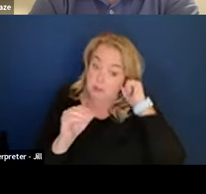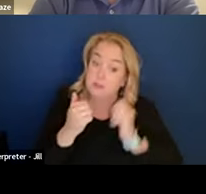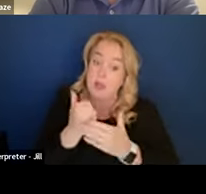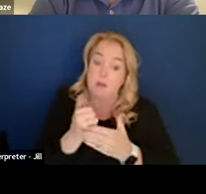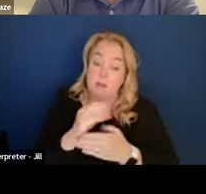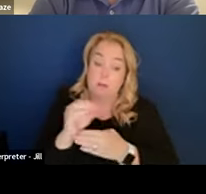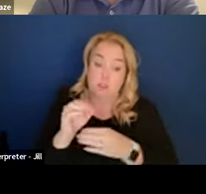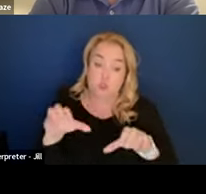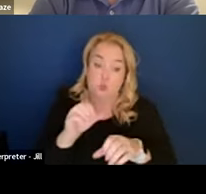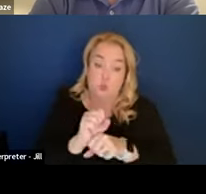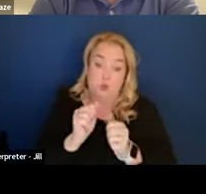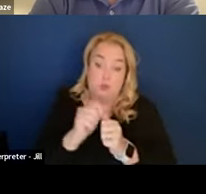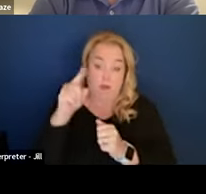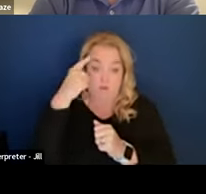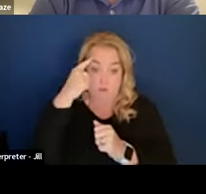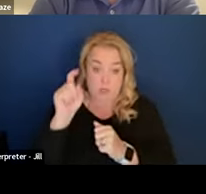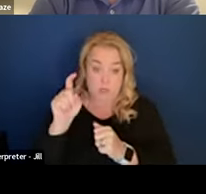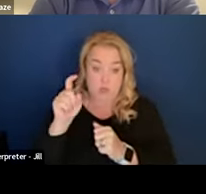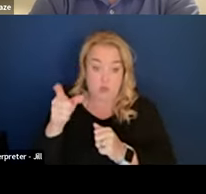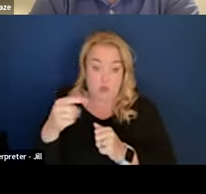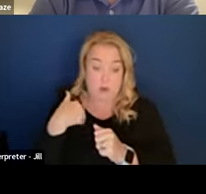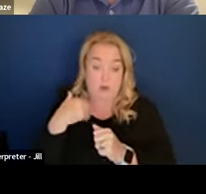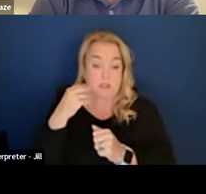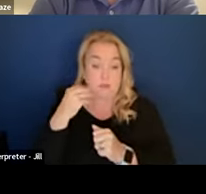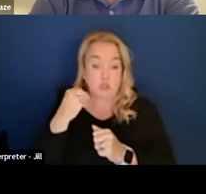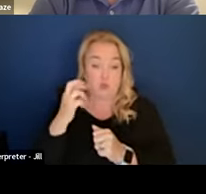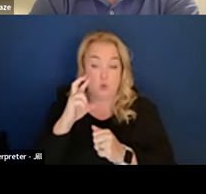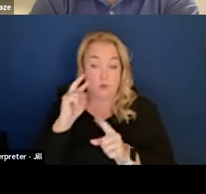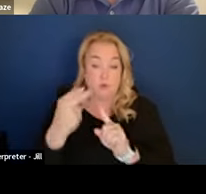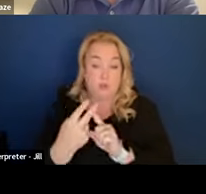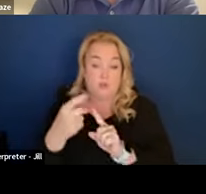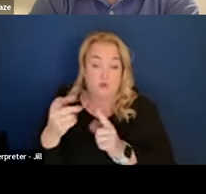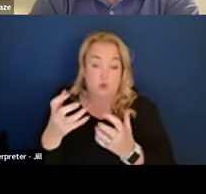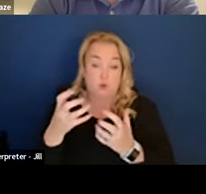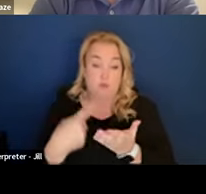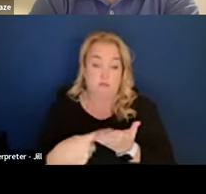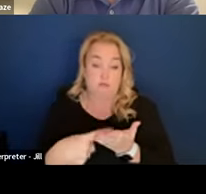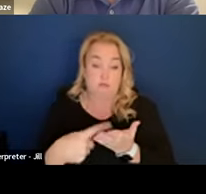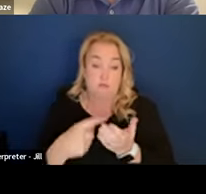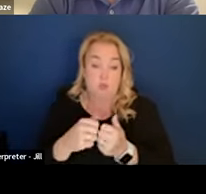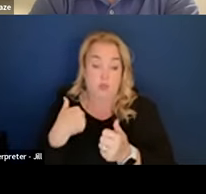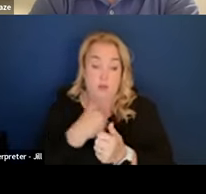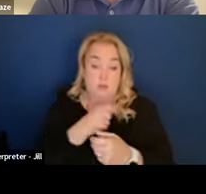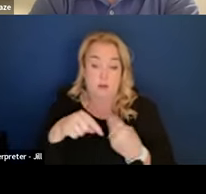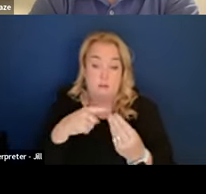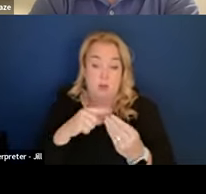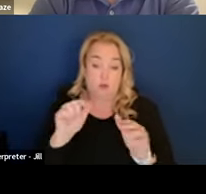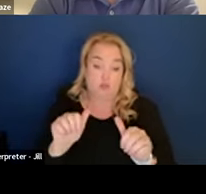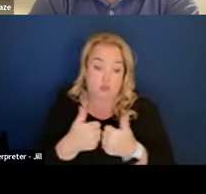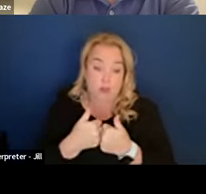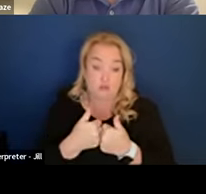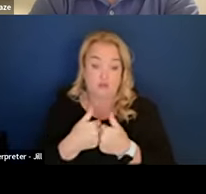government? And if so, do you have any experiences or perspectives that you would like to talk to us about some of the